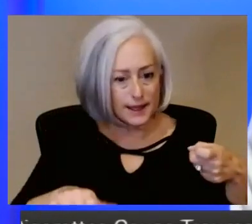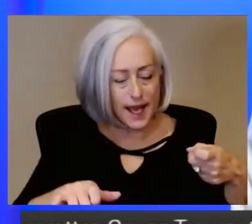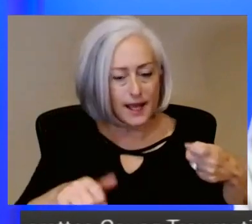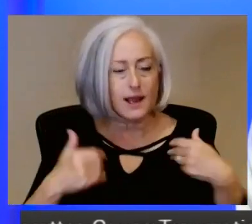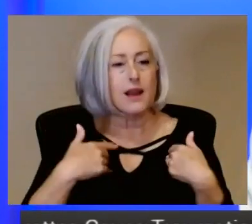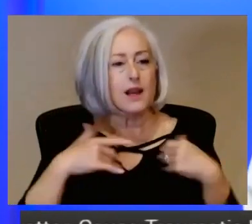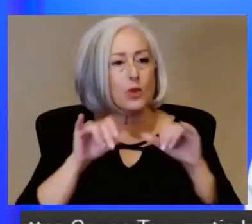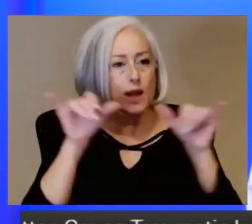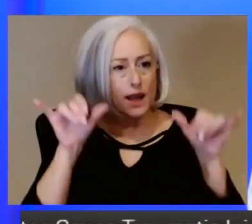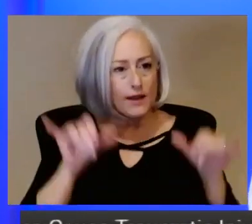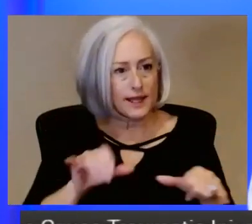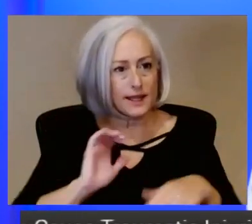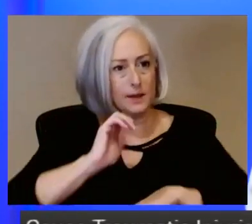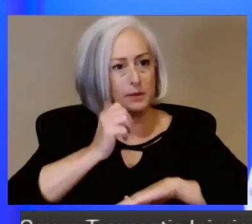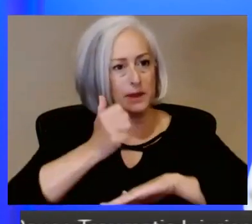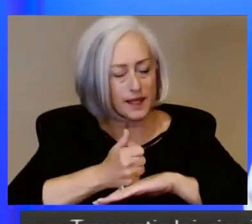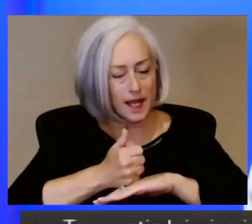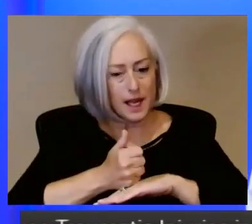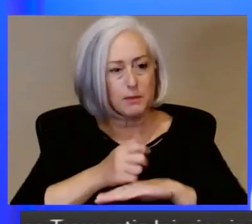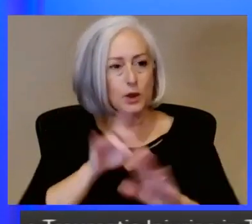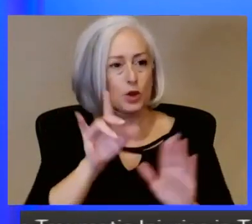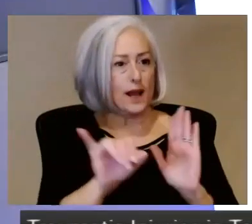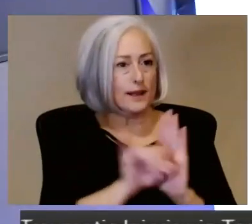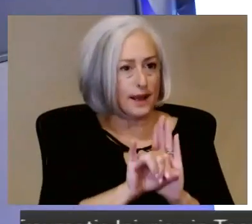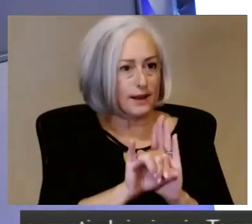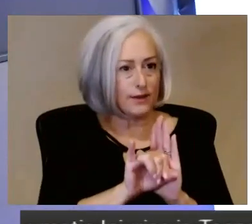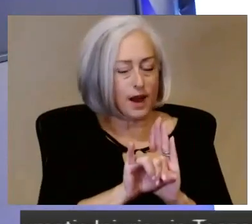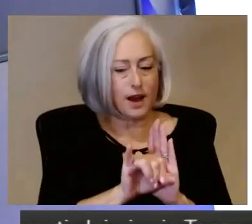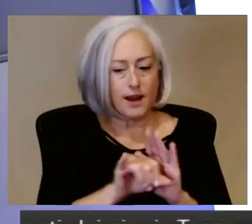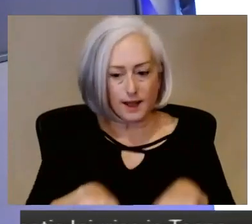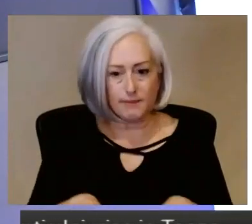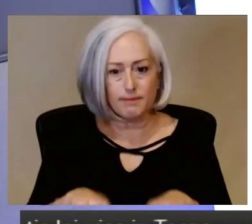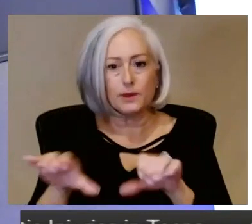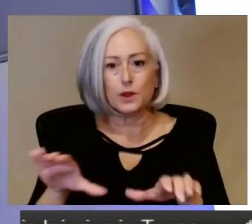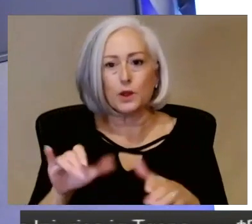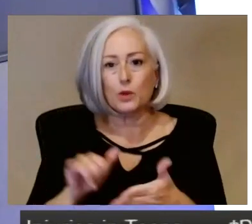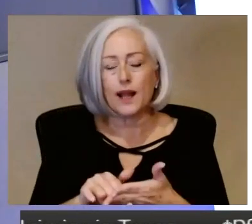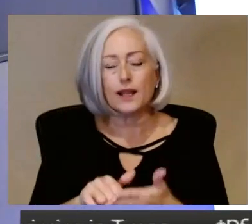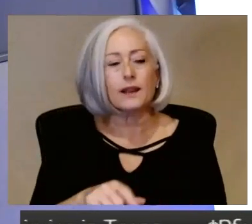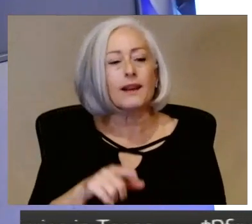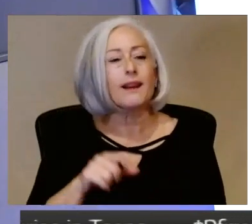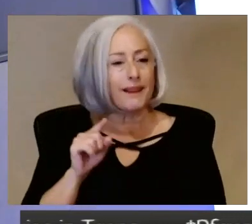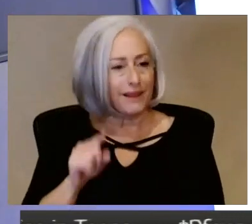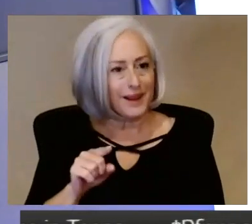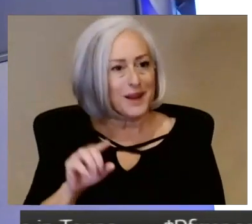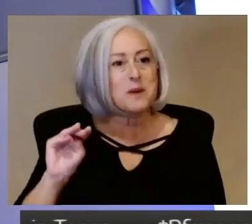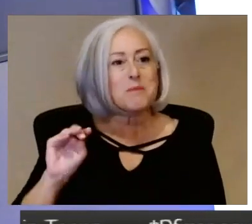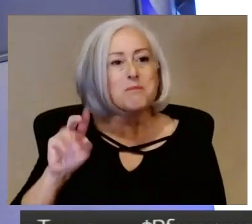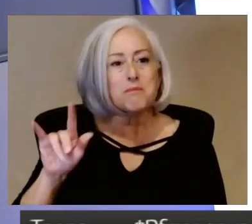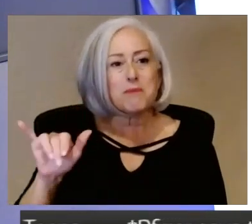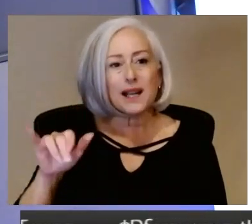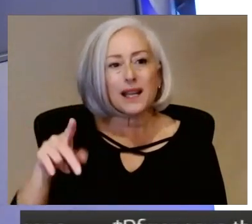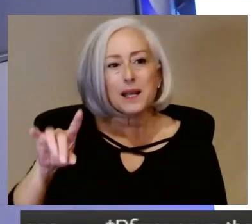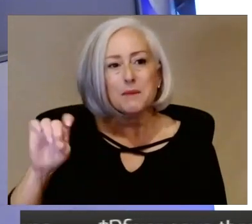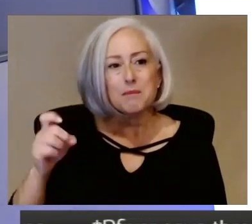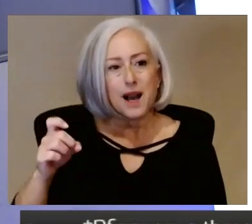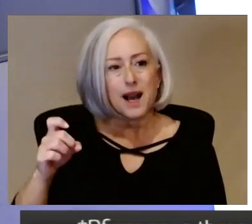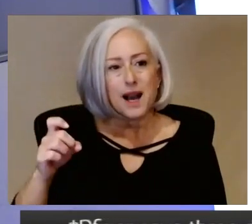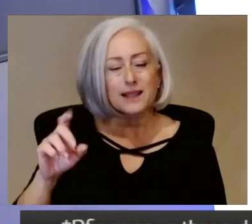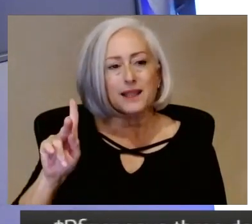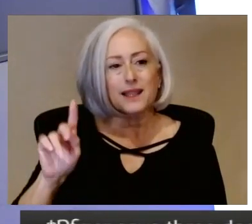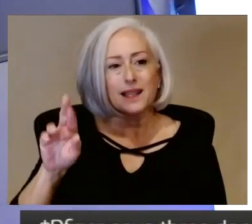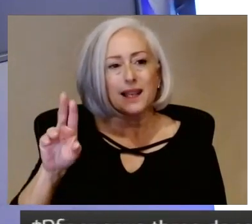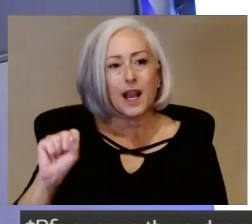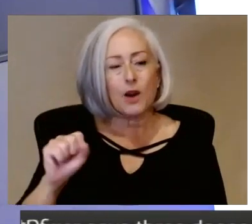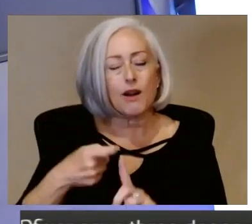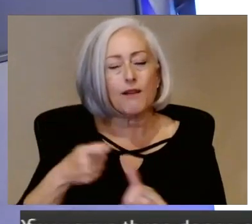the proper things and the safe things here at the health system. Let's stay with monkeypox because Kara with WDAF has a question. This is something that